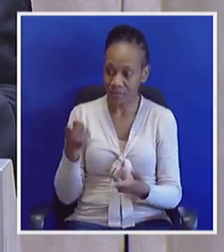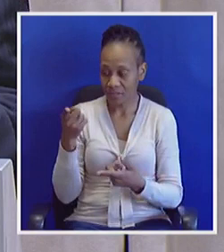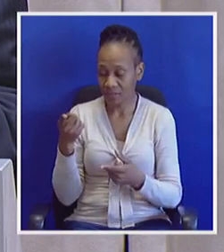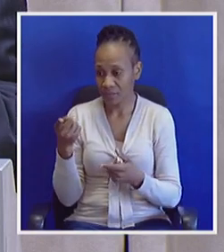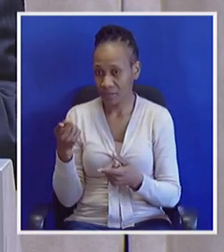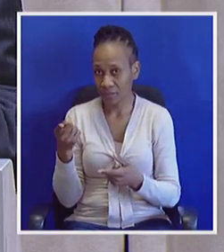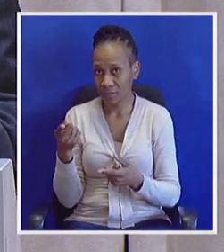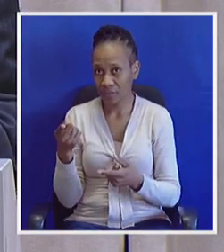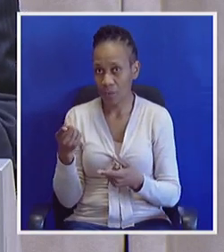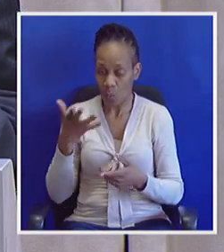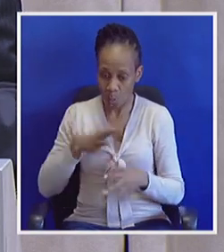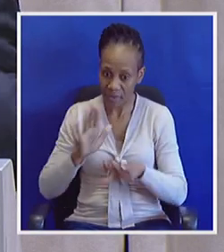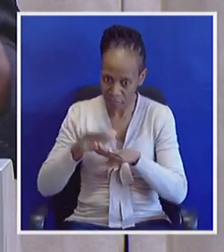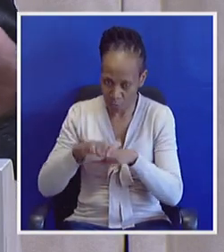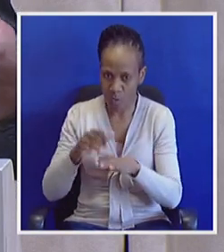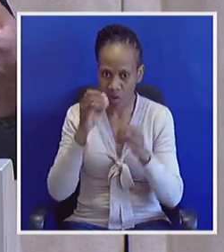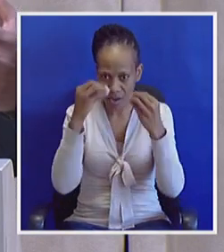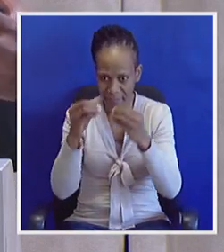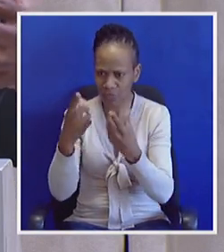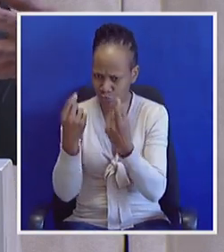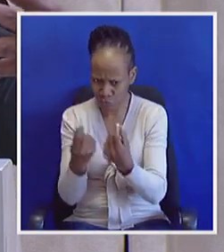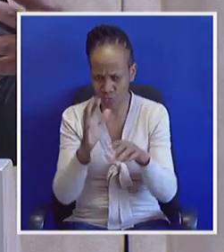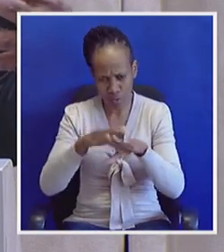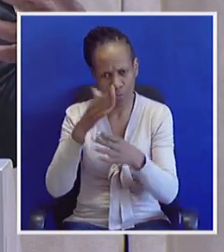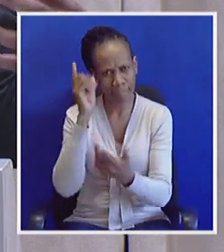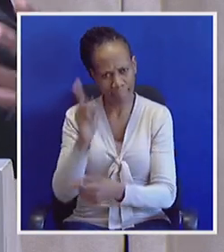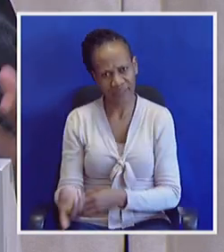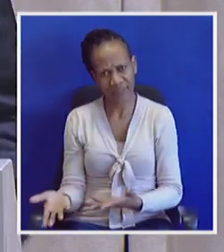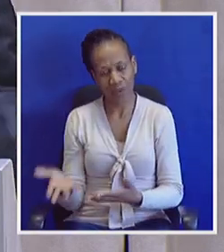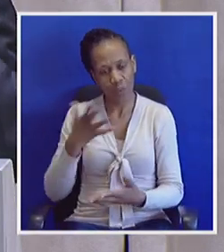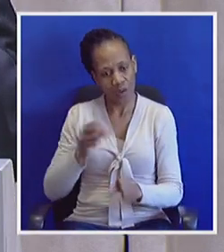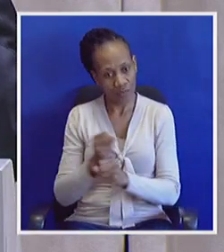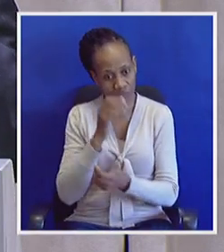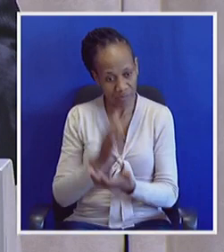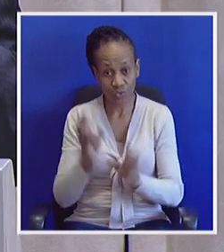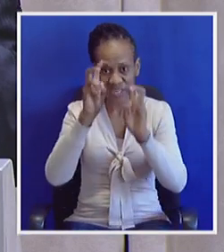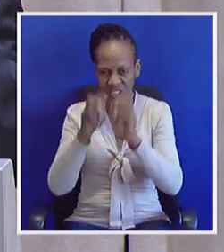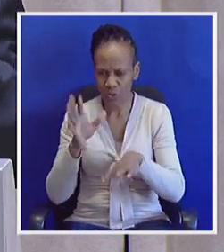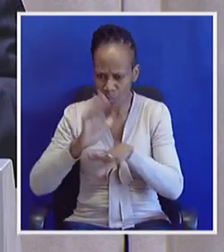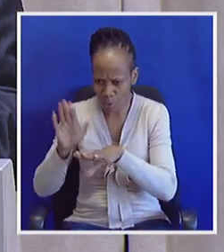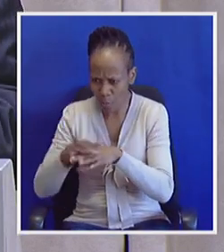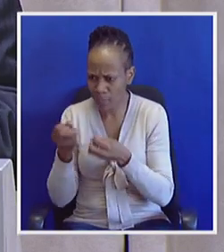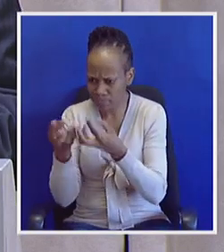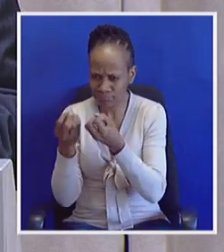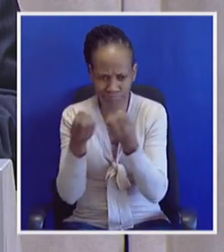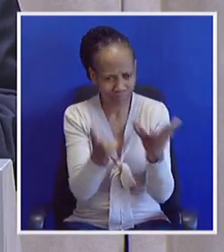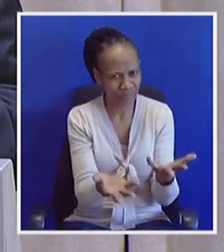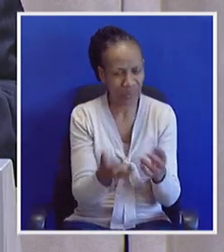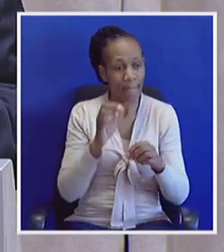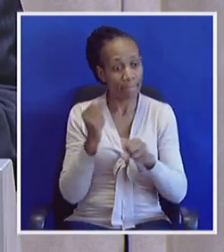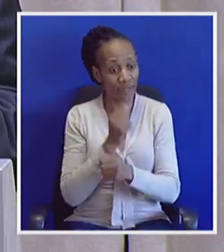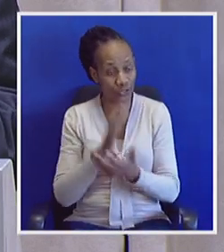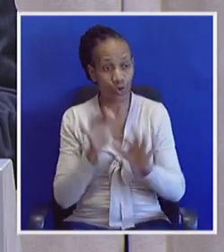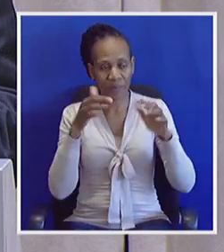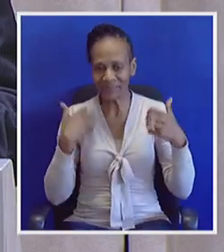about that we want them to do. We want them to inject more energy, to inject more enthusiasm